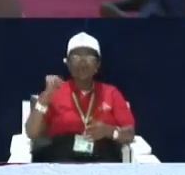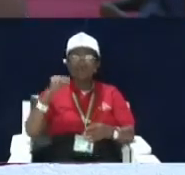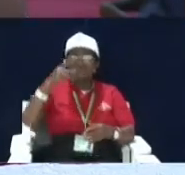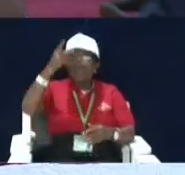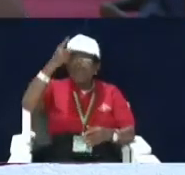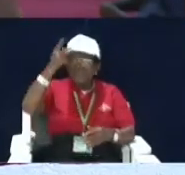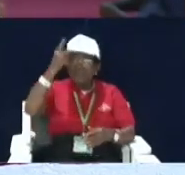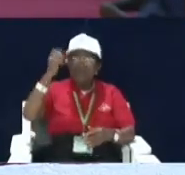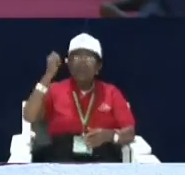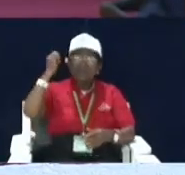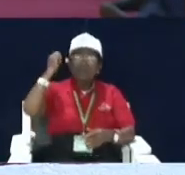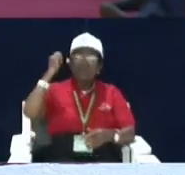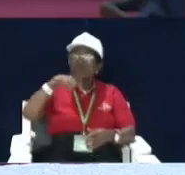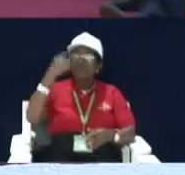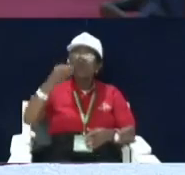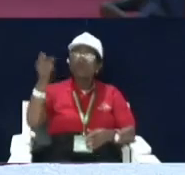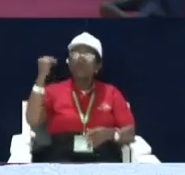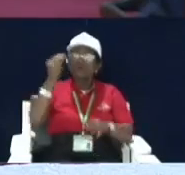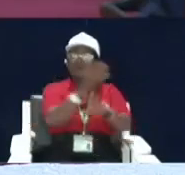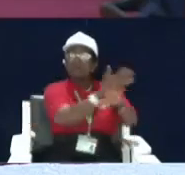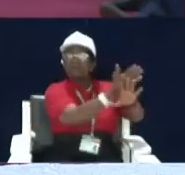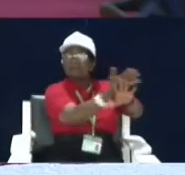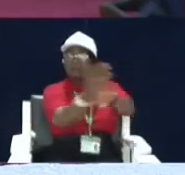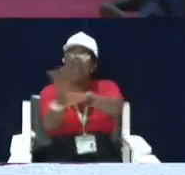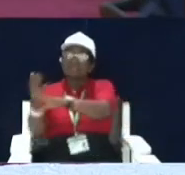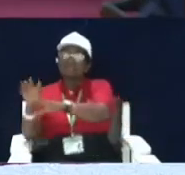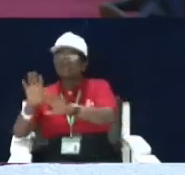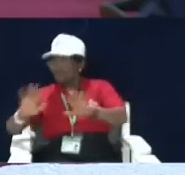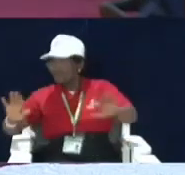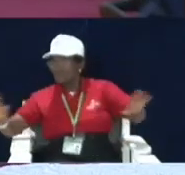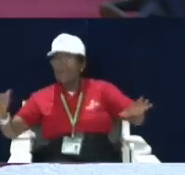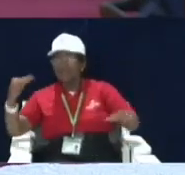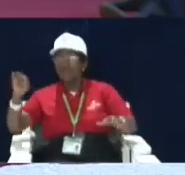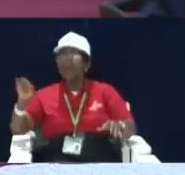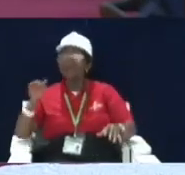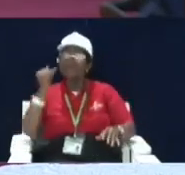begging the children of Israel, please go.